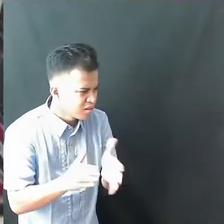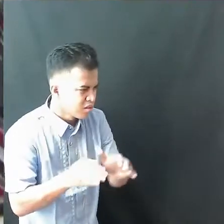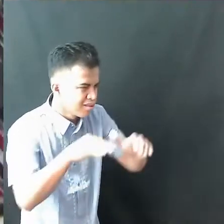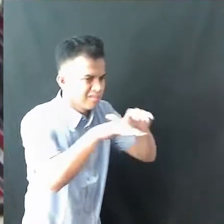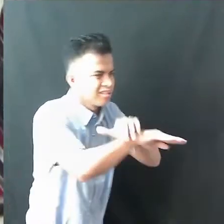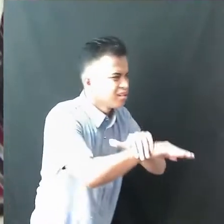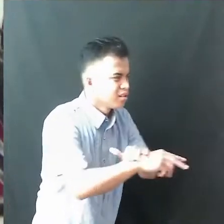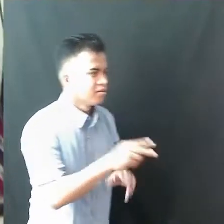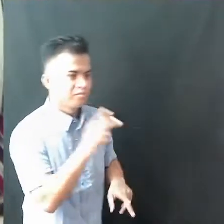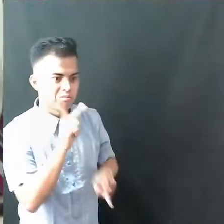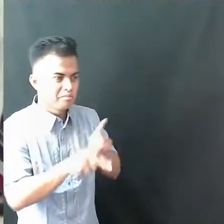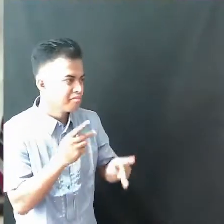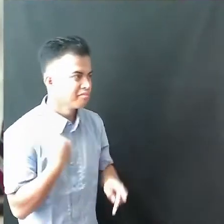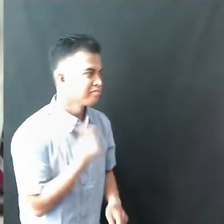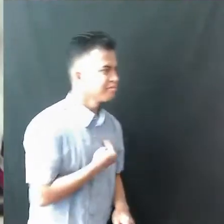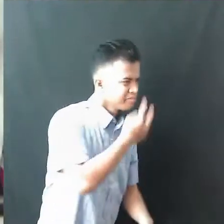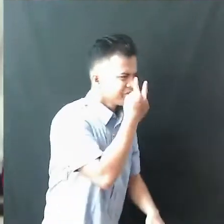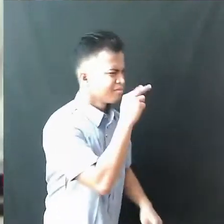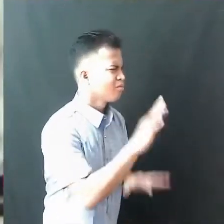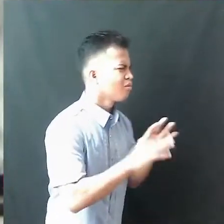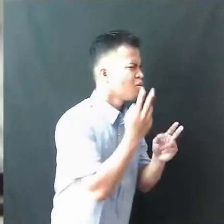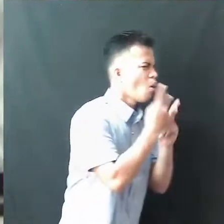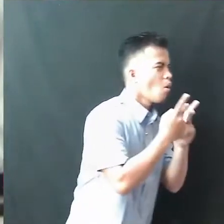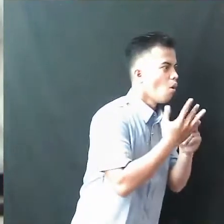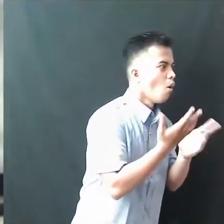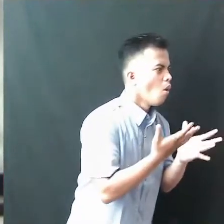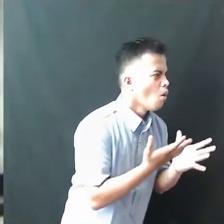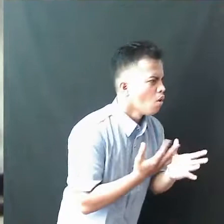funny about that. I wouldn't want to call it funny.